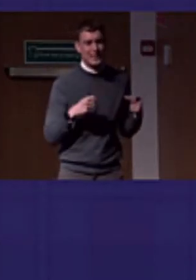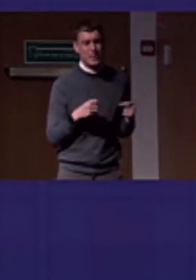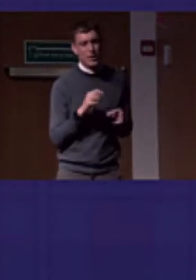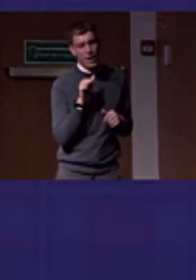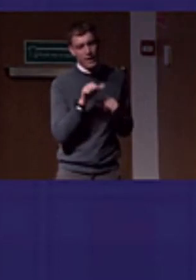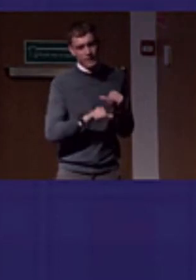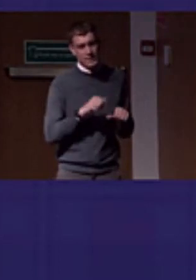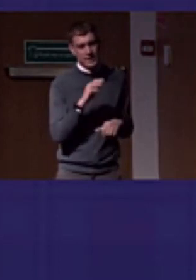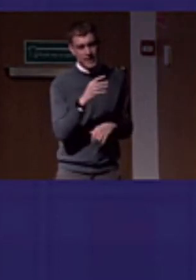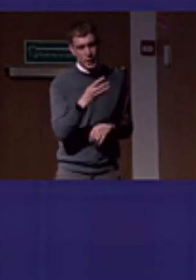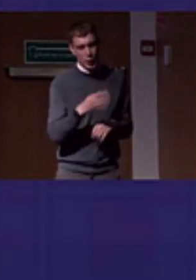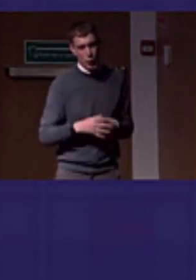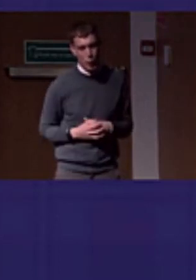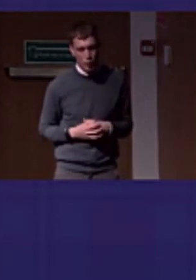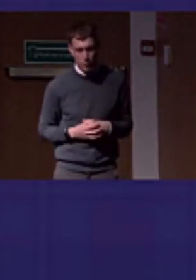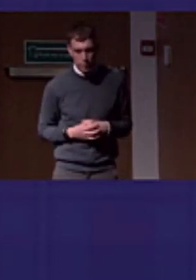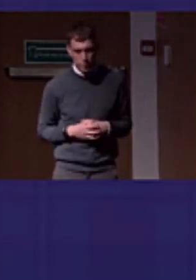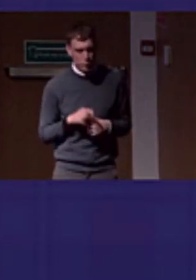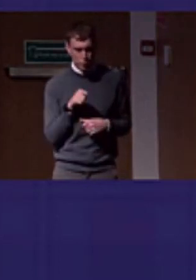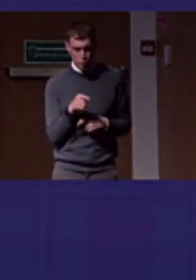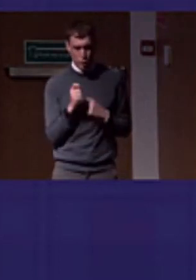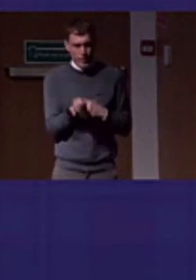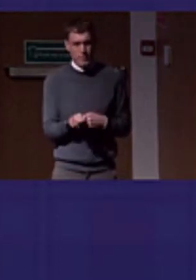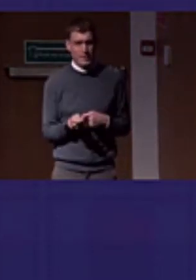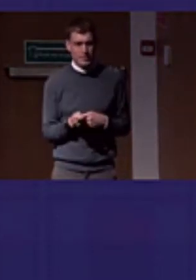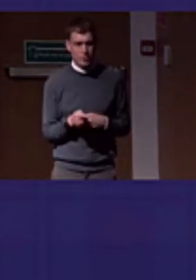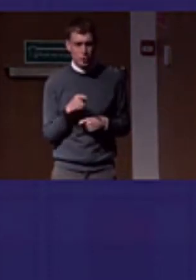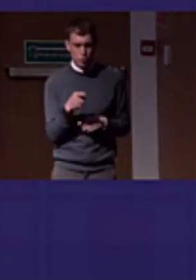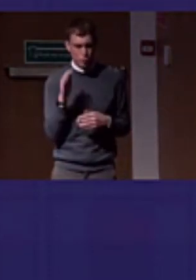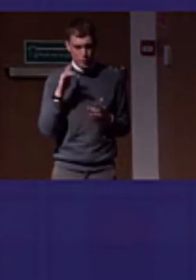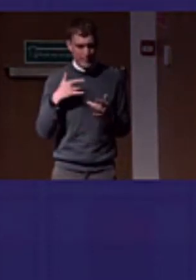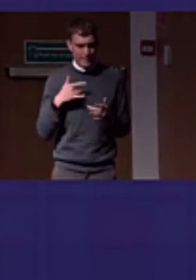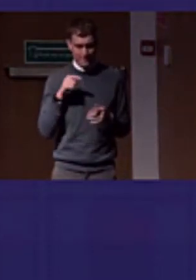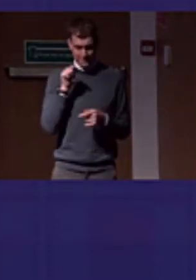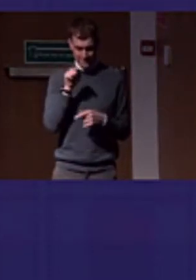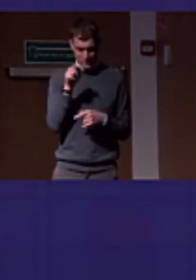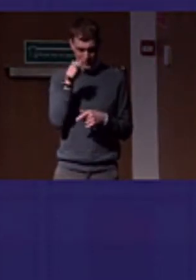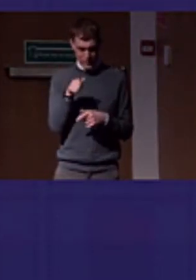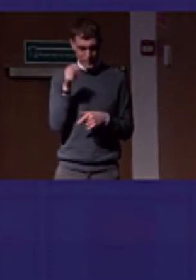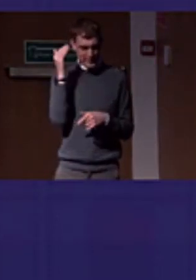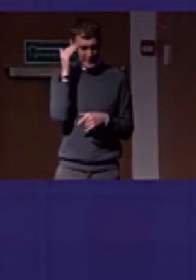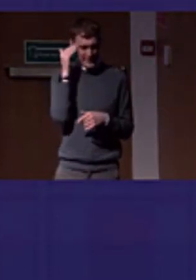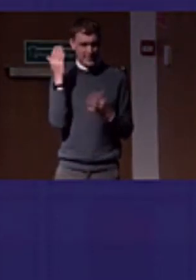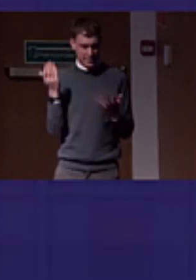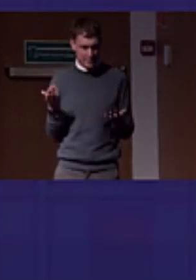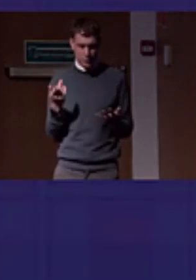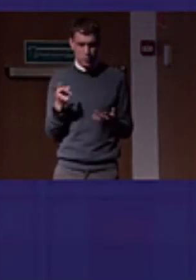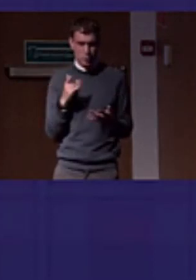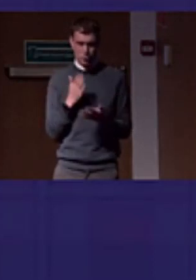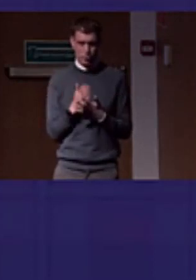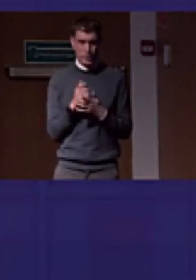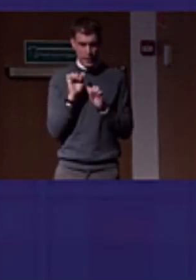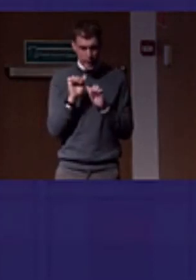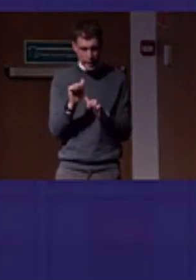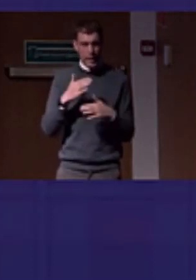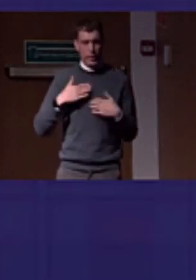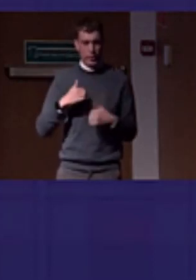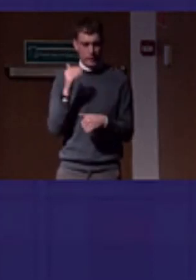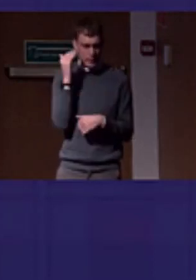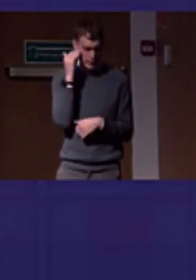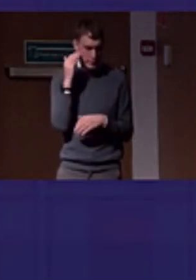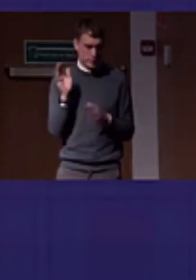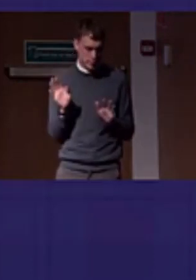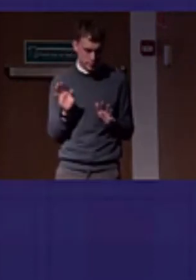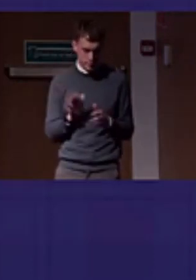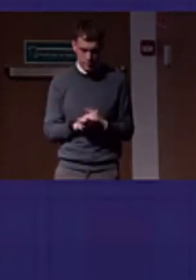health. You're not a therapist. You don't live in their head. You don't know what's good for their mental health and what is not. We do not get to